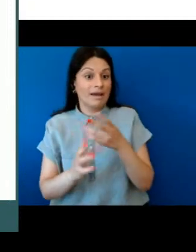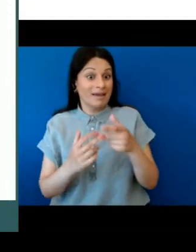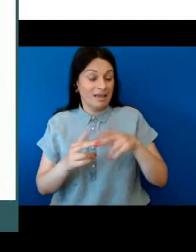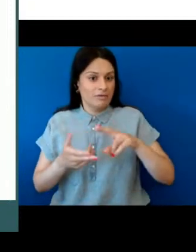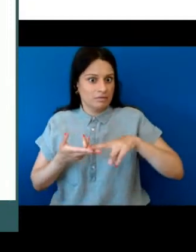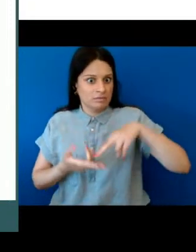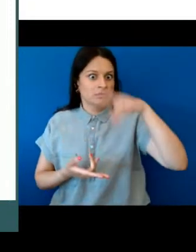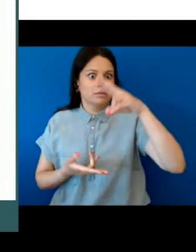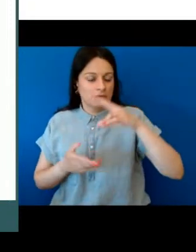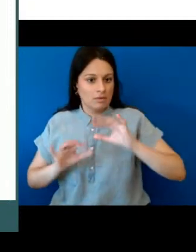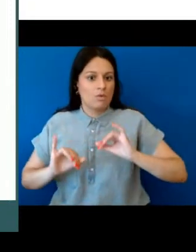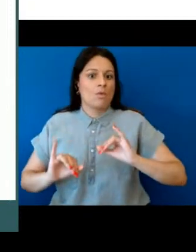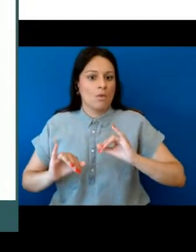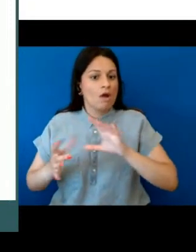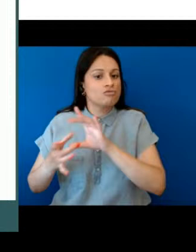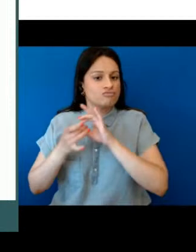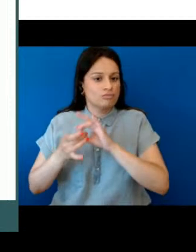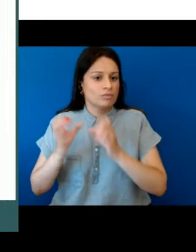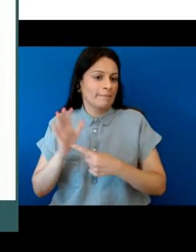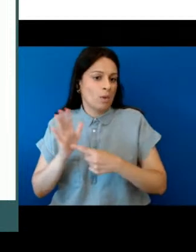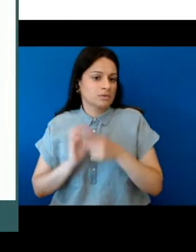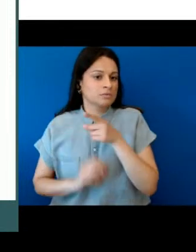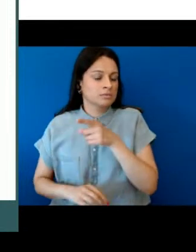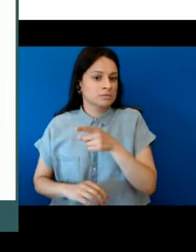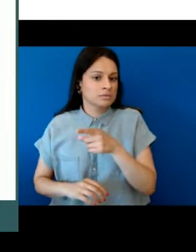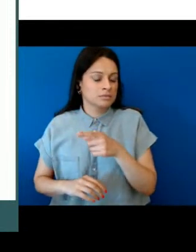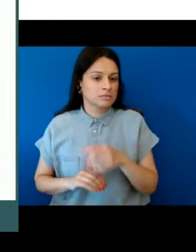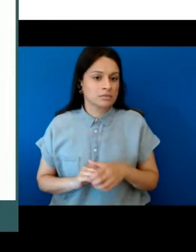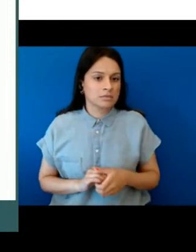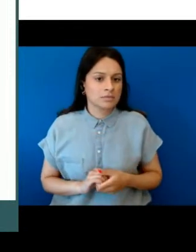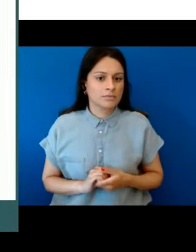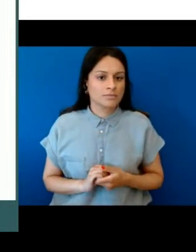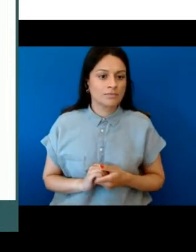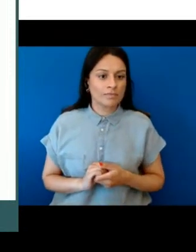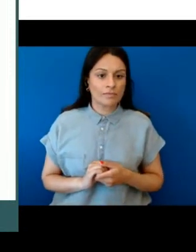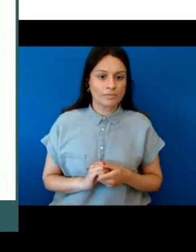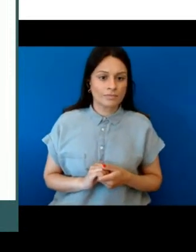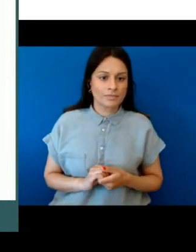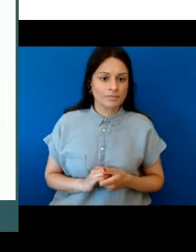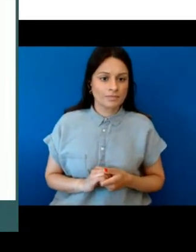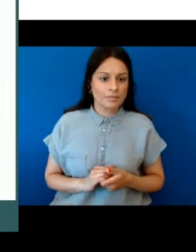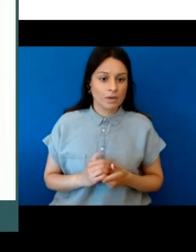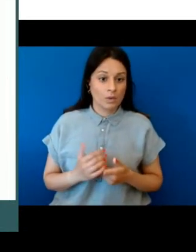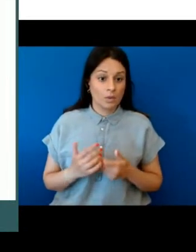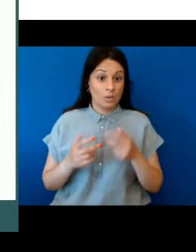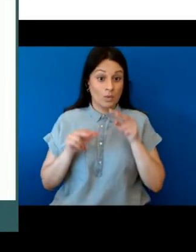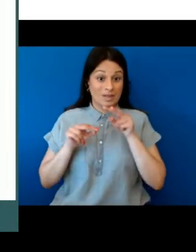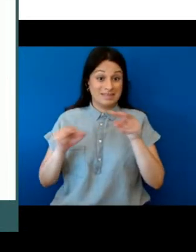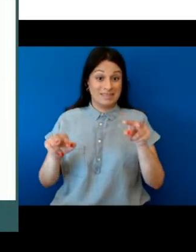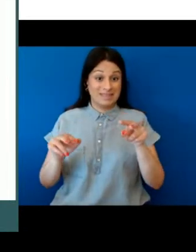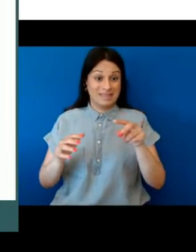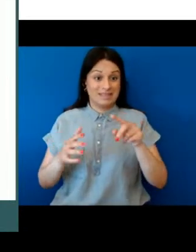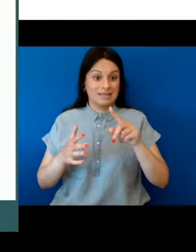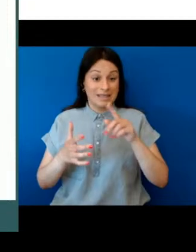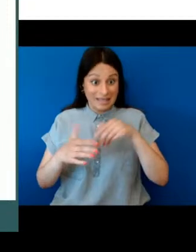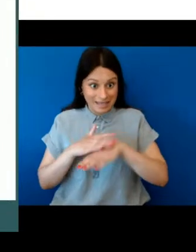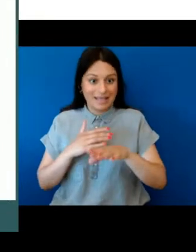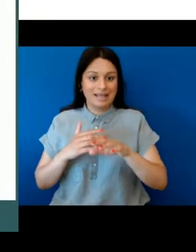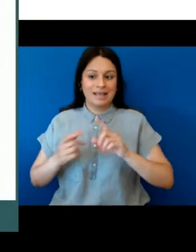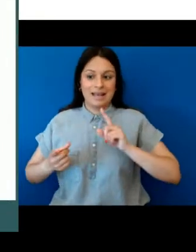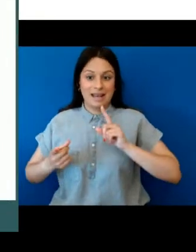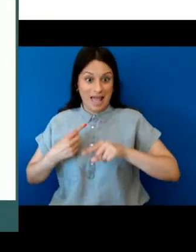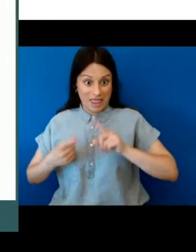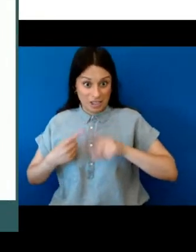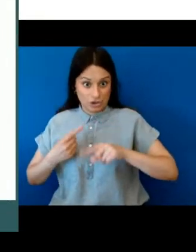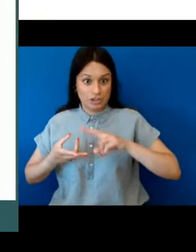it's relevant. And so you see raised eosinophil levels in allergy, in eosinophilic